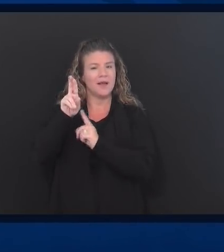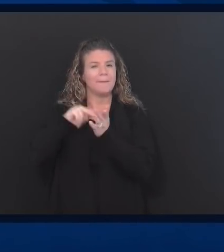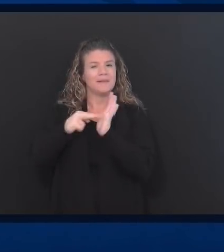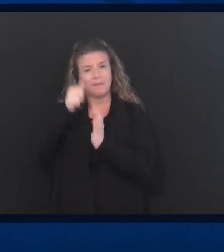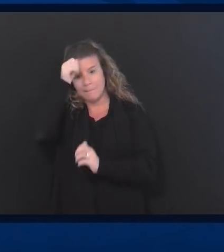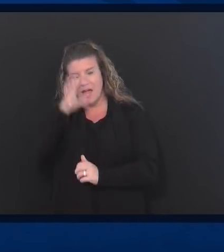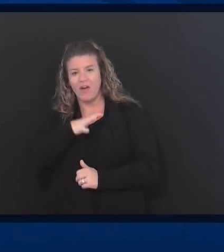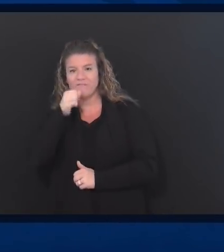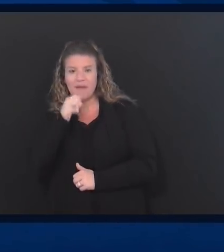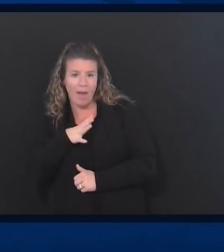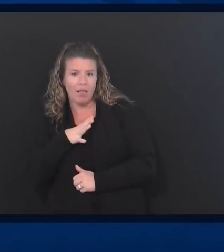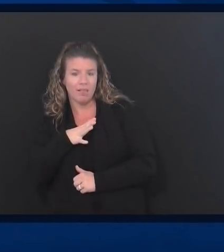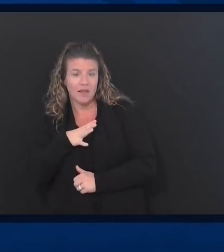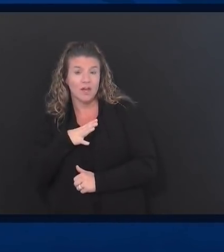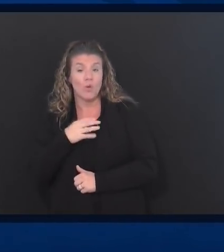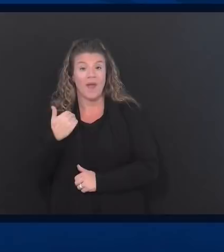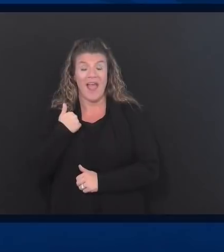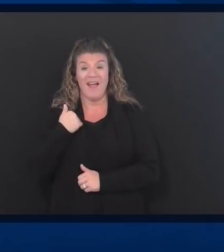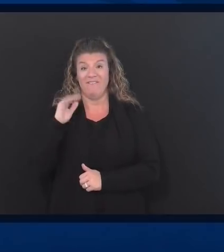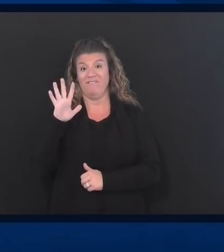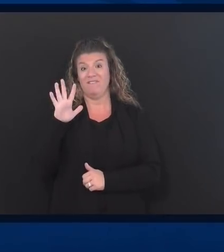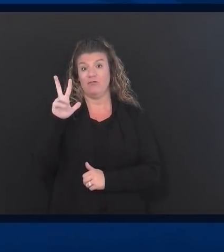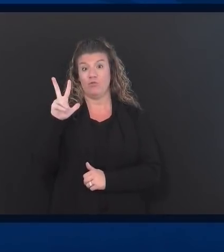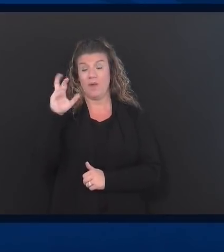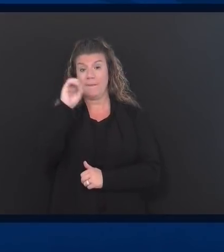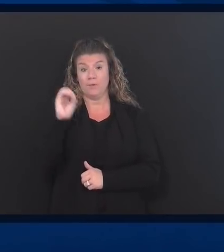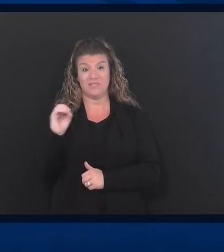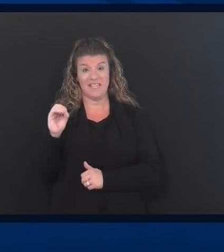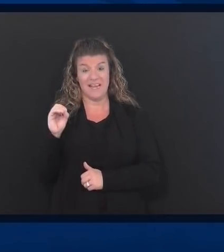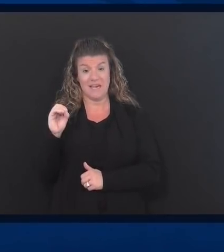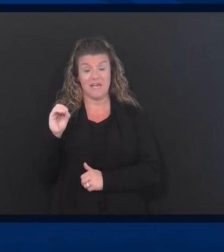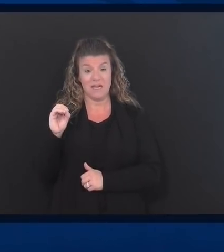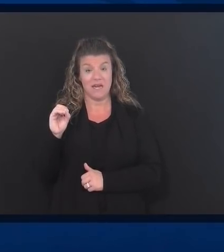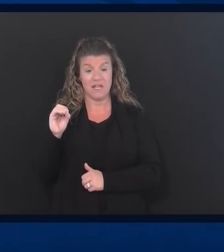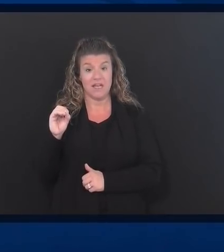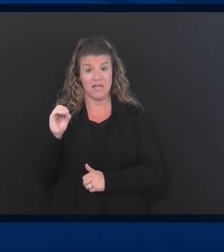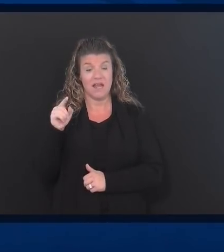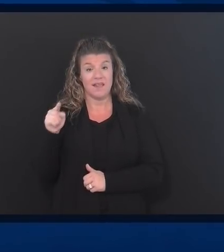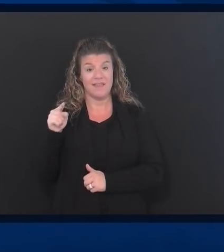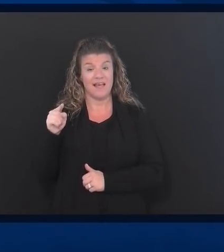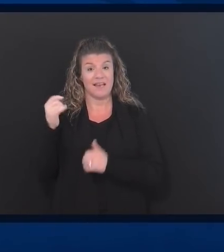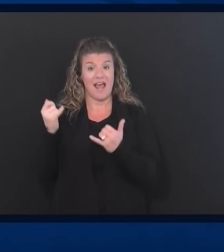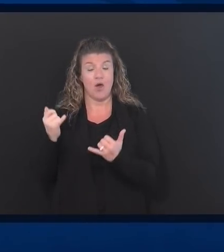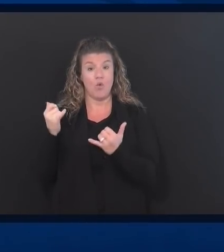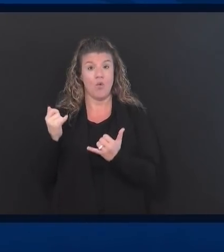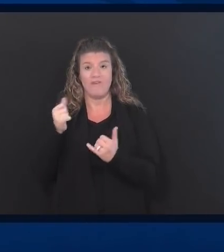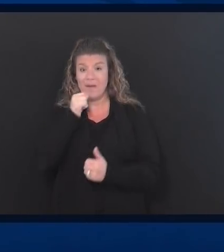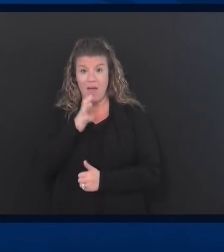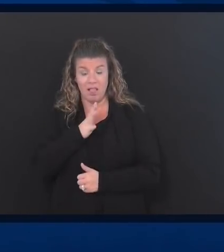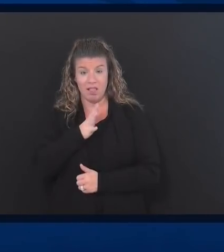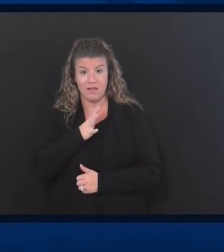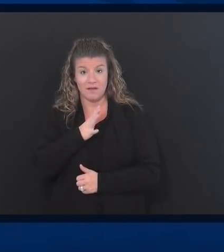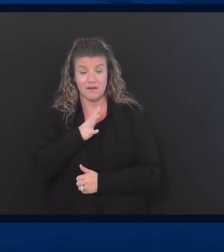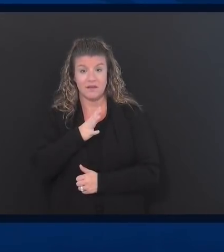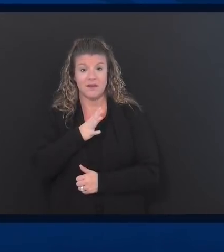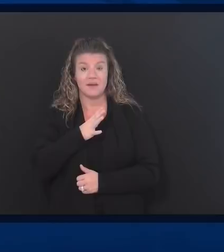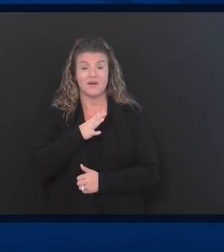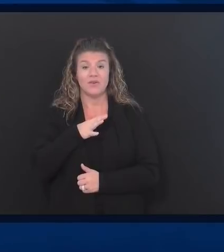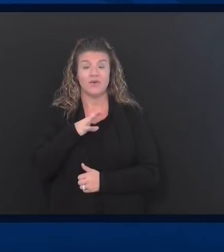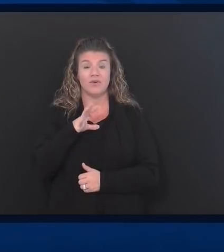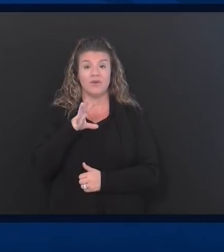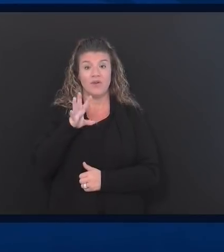so we have about 53% of our cases reported to date are female, and